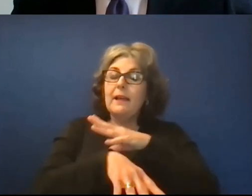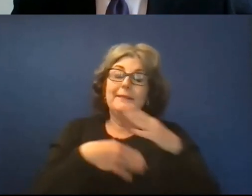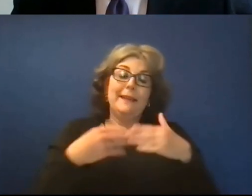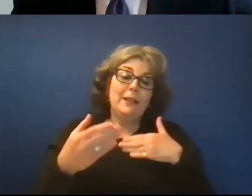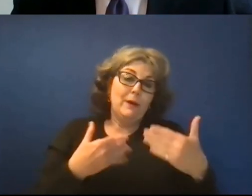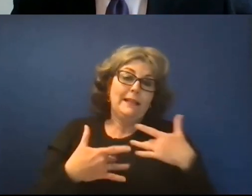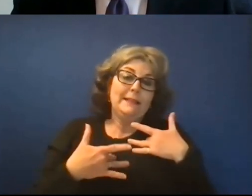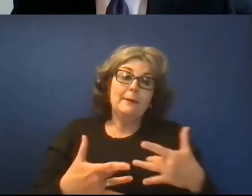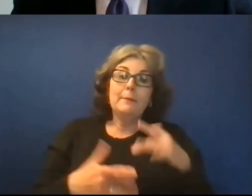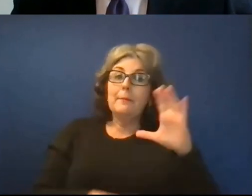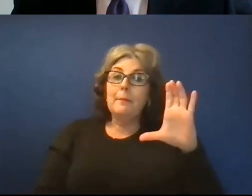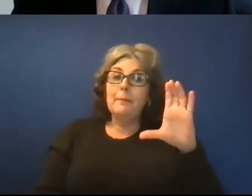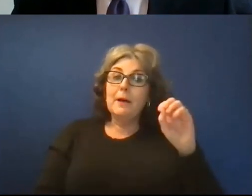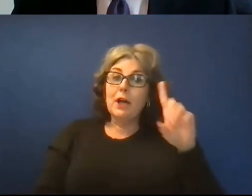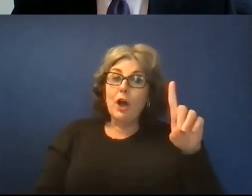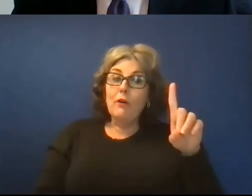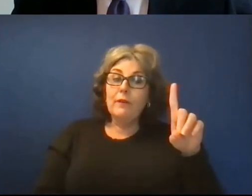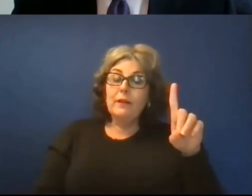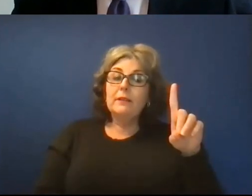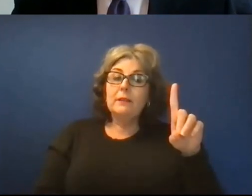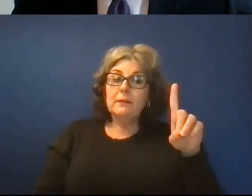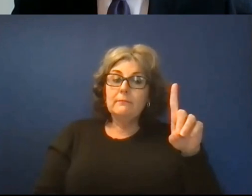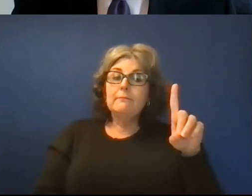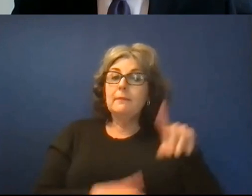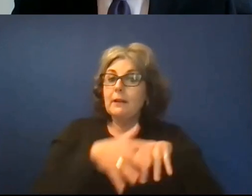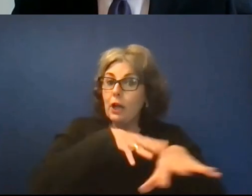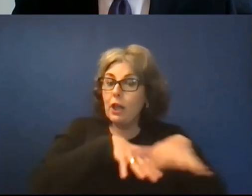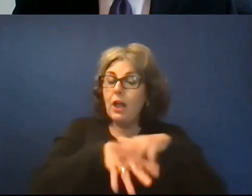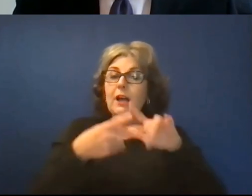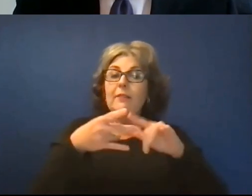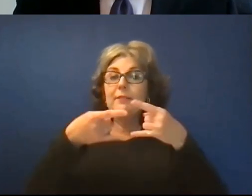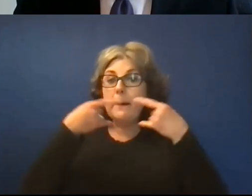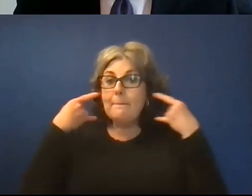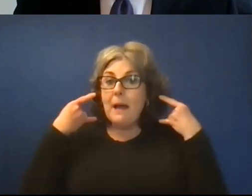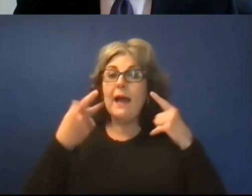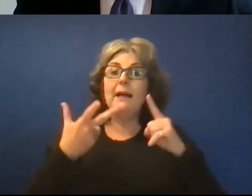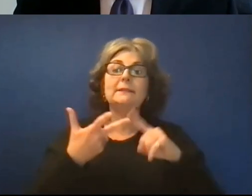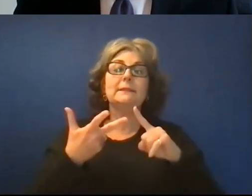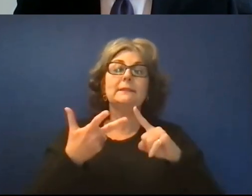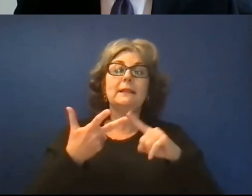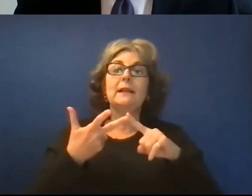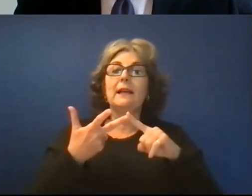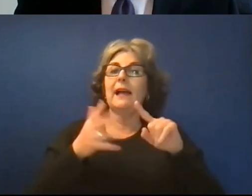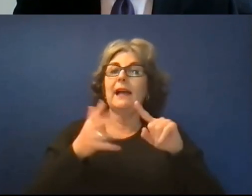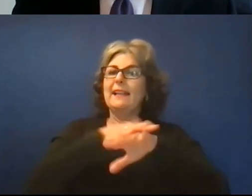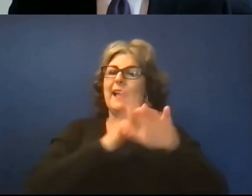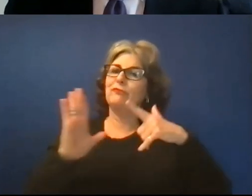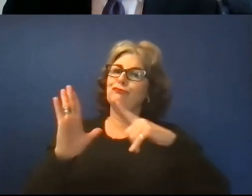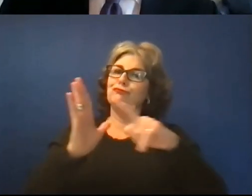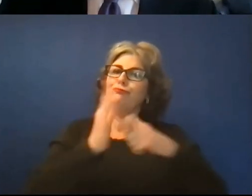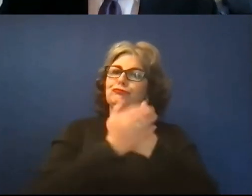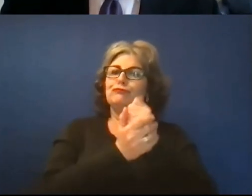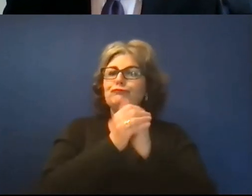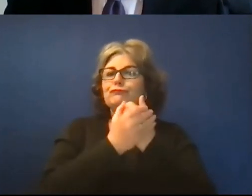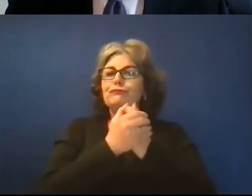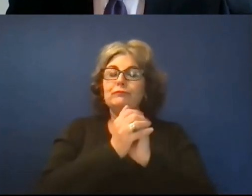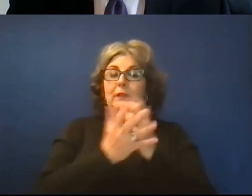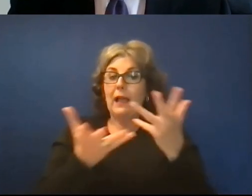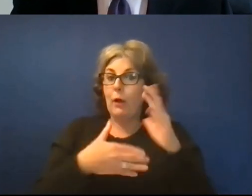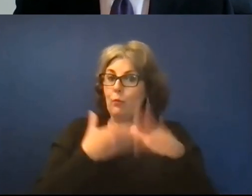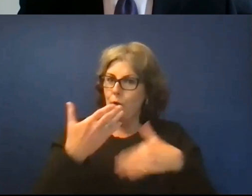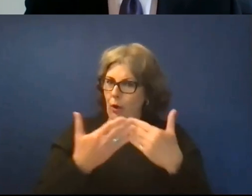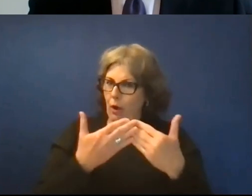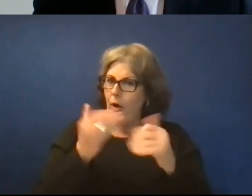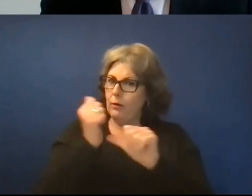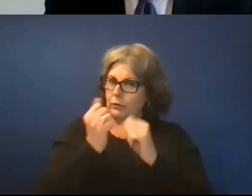but since COVID, I also provide them with masks and hand sanitizer, because I want my aides